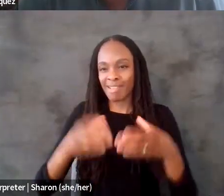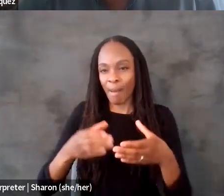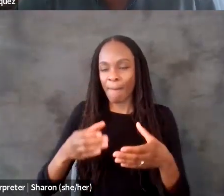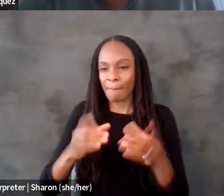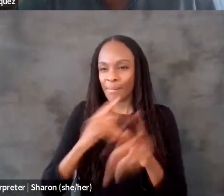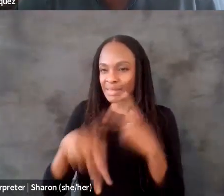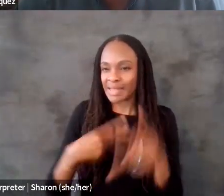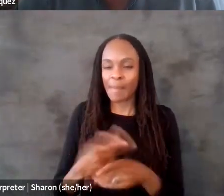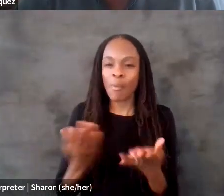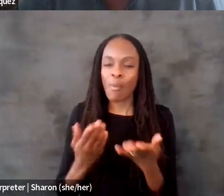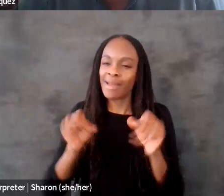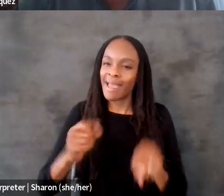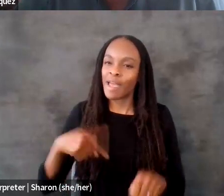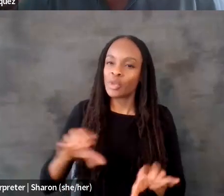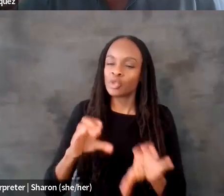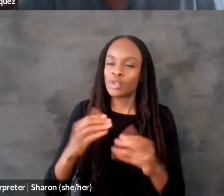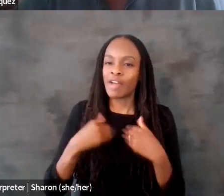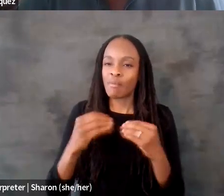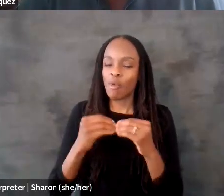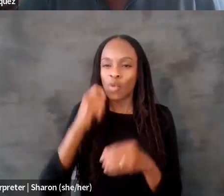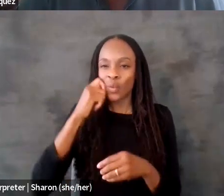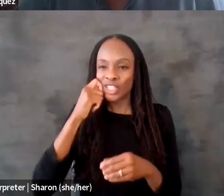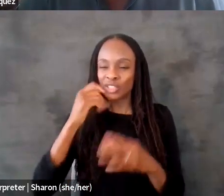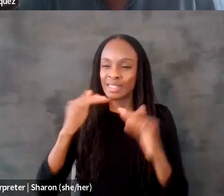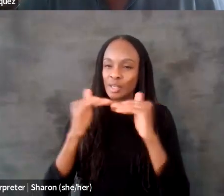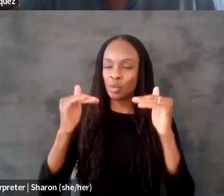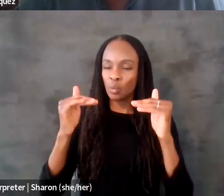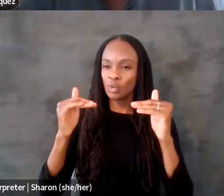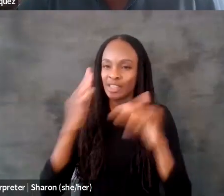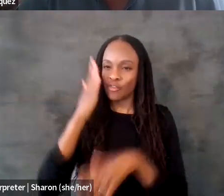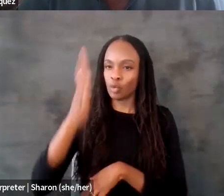more racially equitable future in our field?